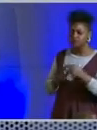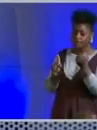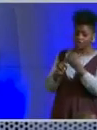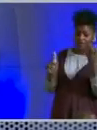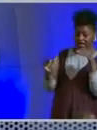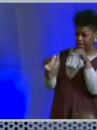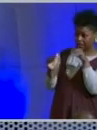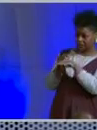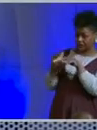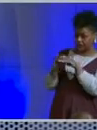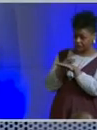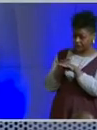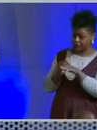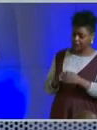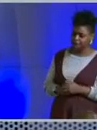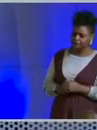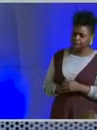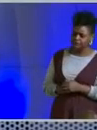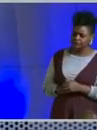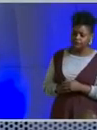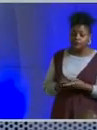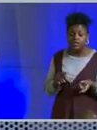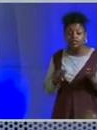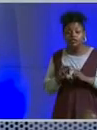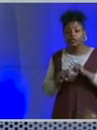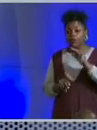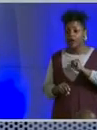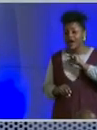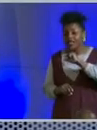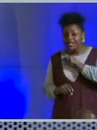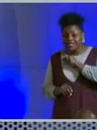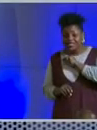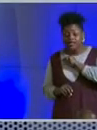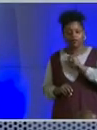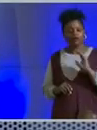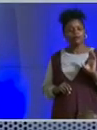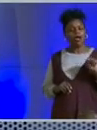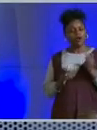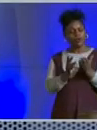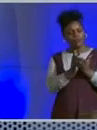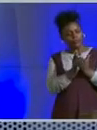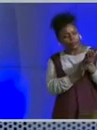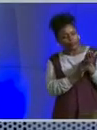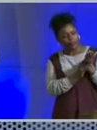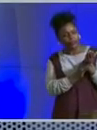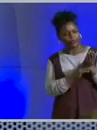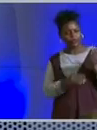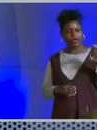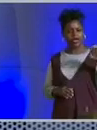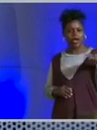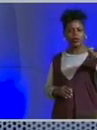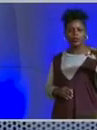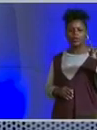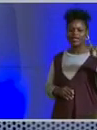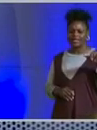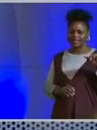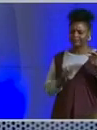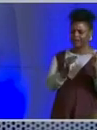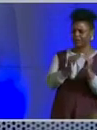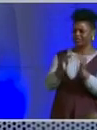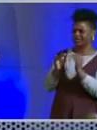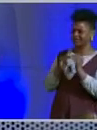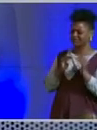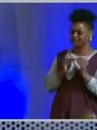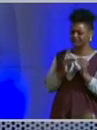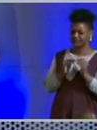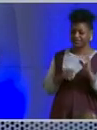access and increasing quality, but doing it through a lens of equity. And so at the DC Department